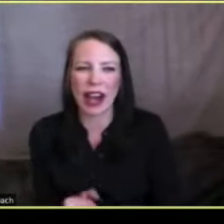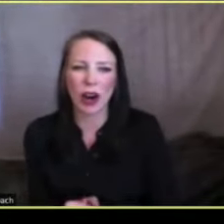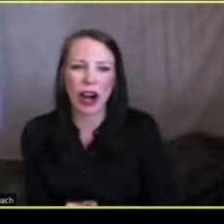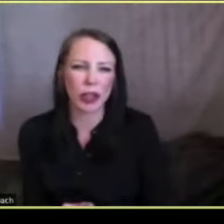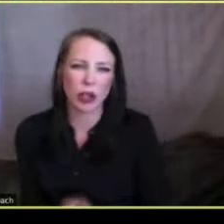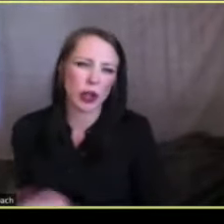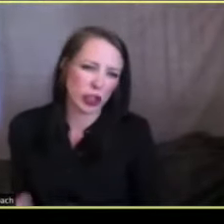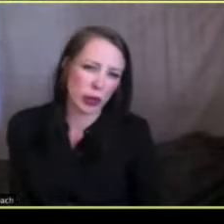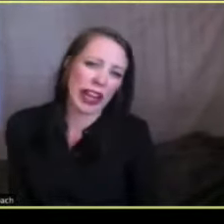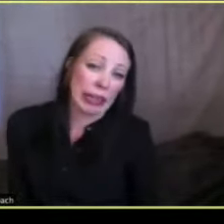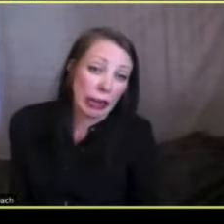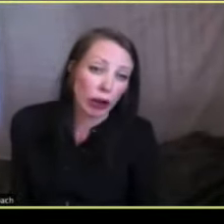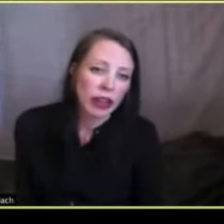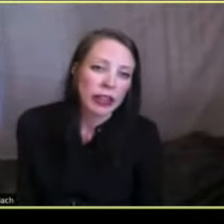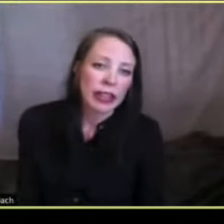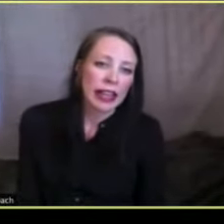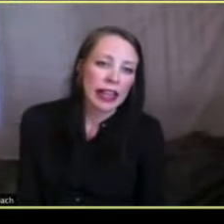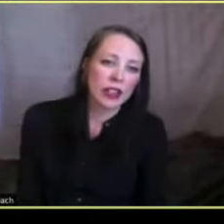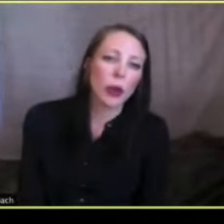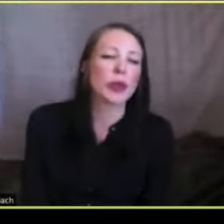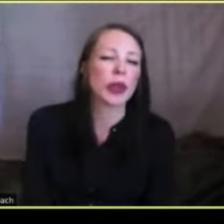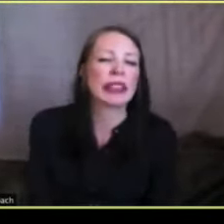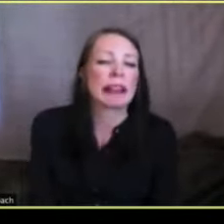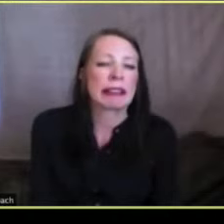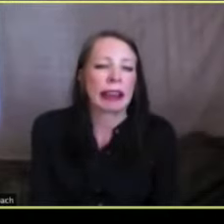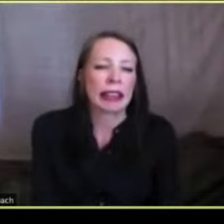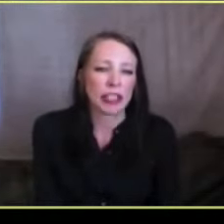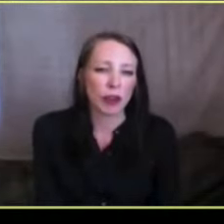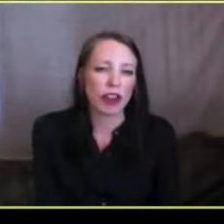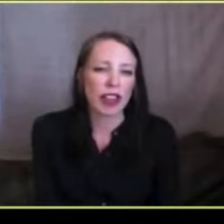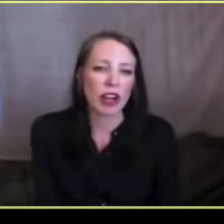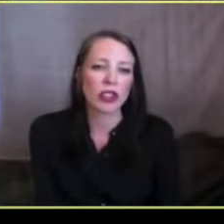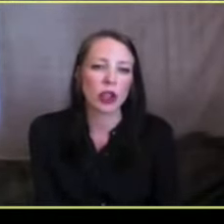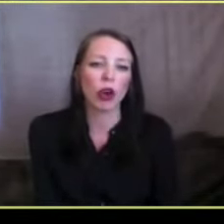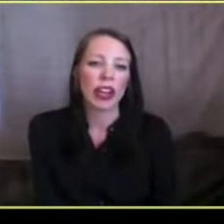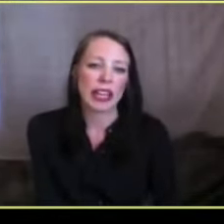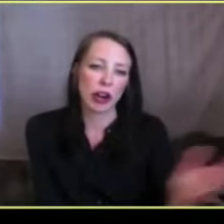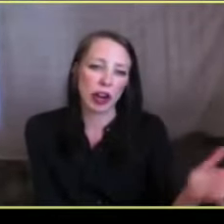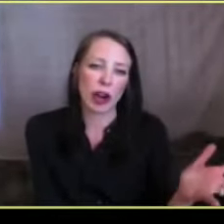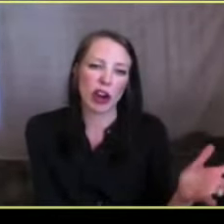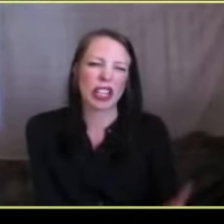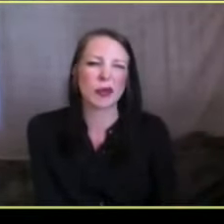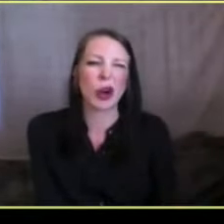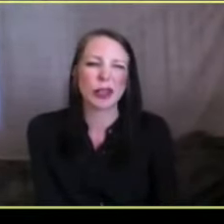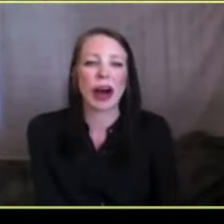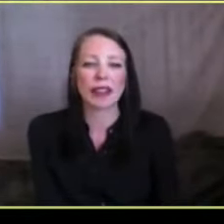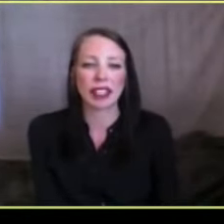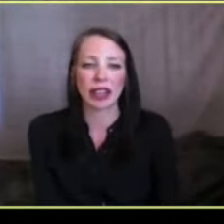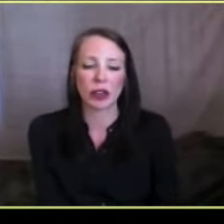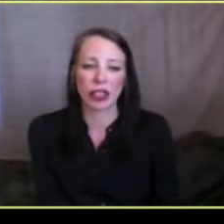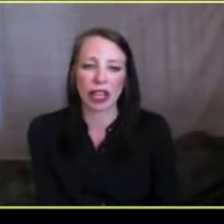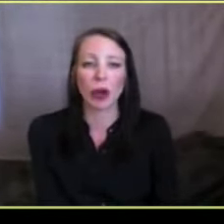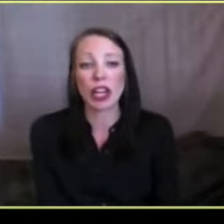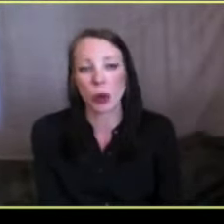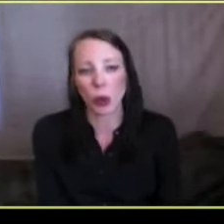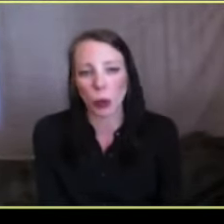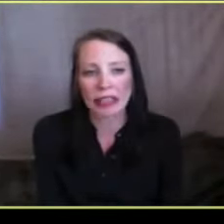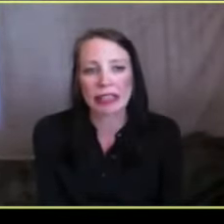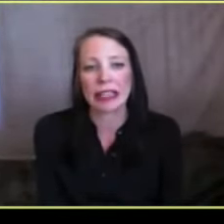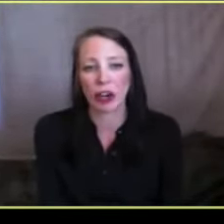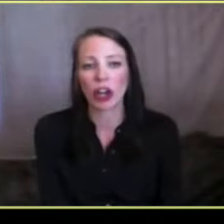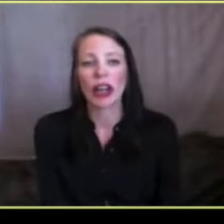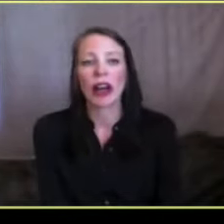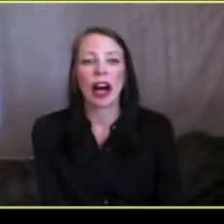like, how can you do it? Because you can't hear. And so it was really seen as a negative over there. So here in America, it's more as a positive. There's a lot more equal